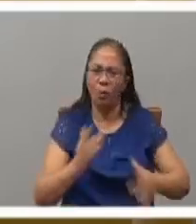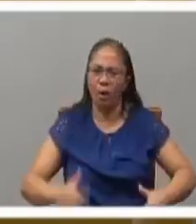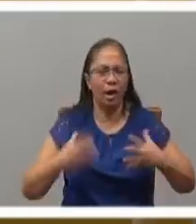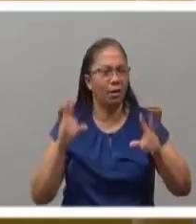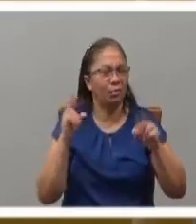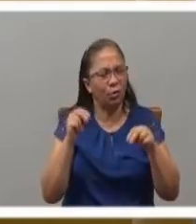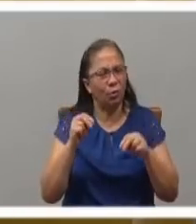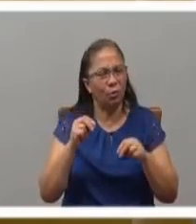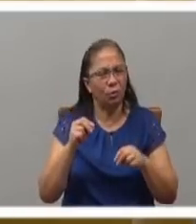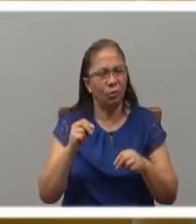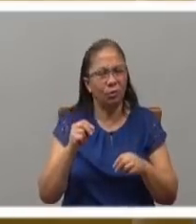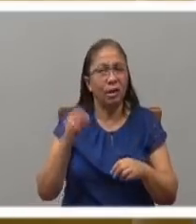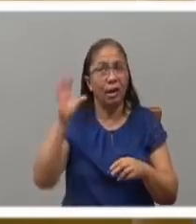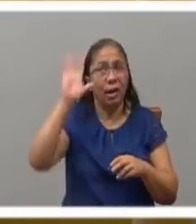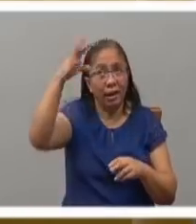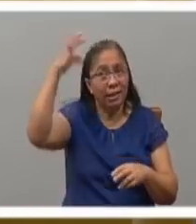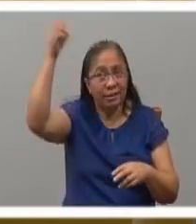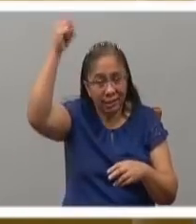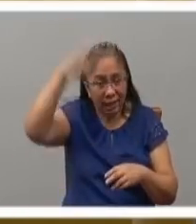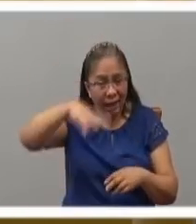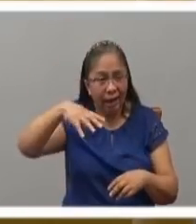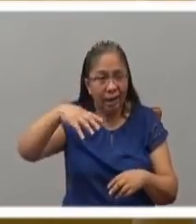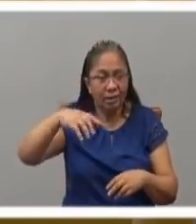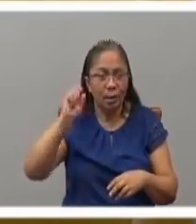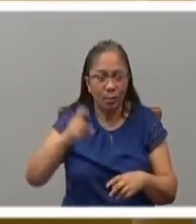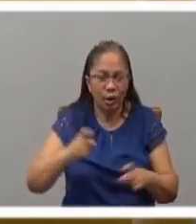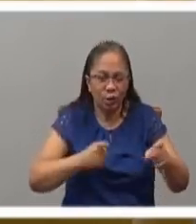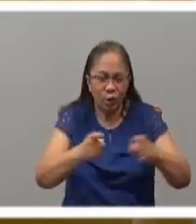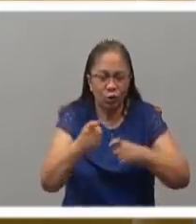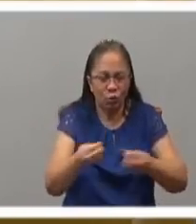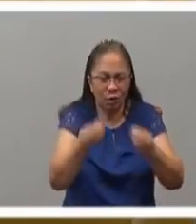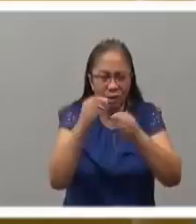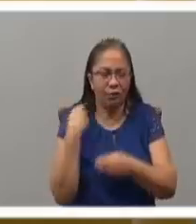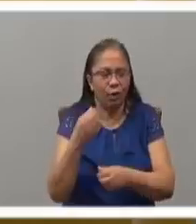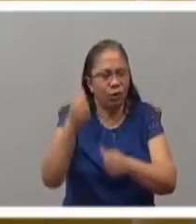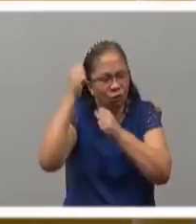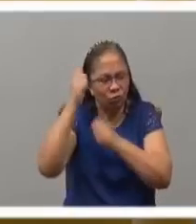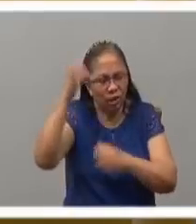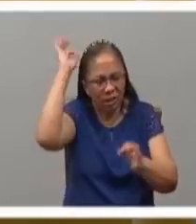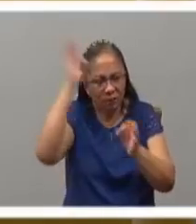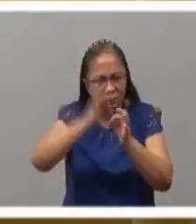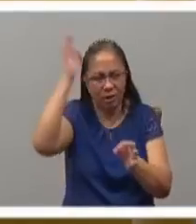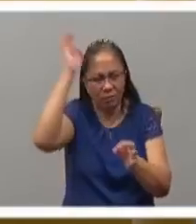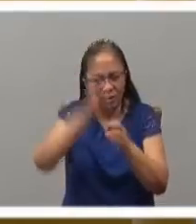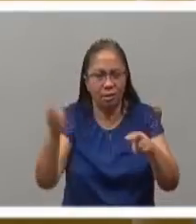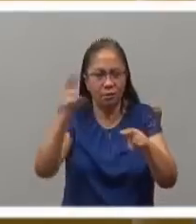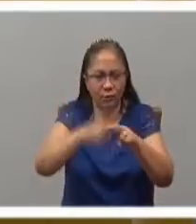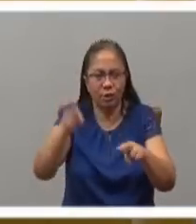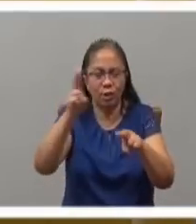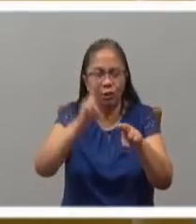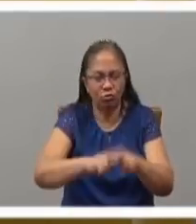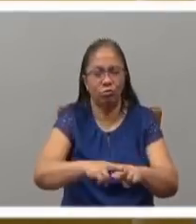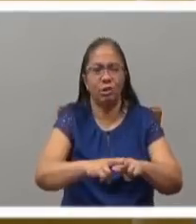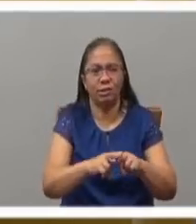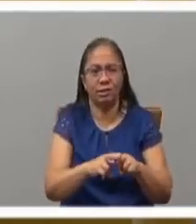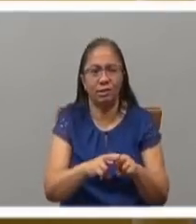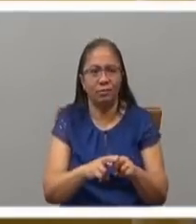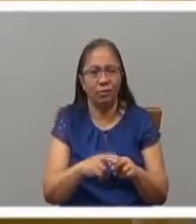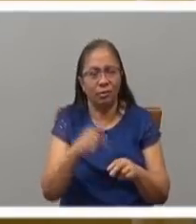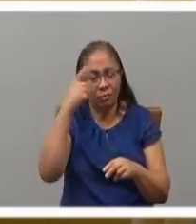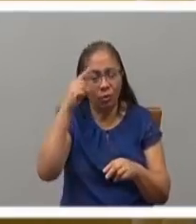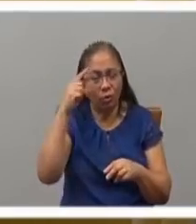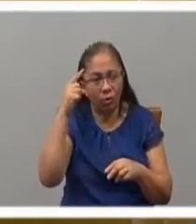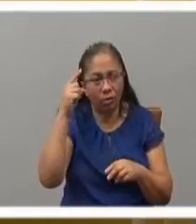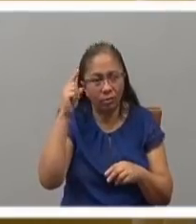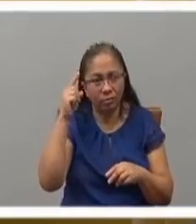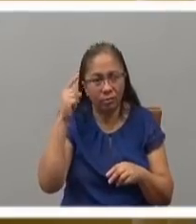light of the resurrected Christ to strengthen our faithfulness strengthen our loyalty so